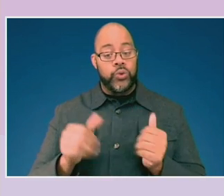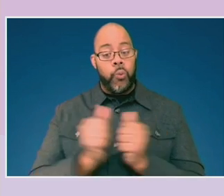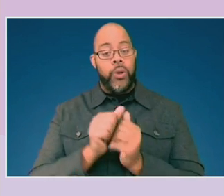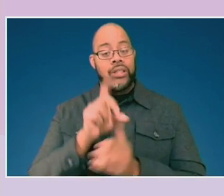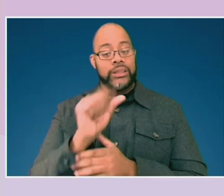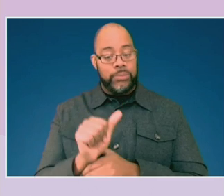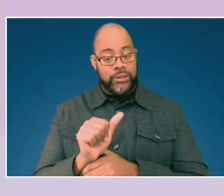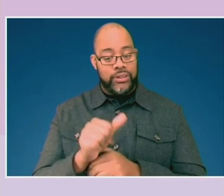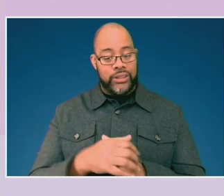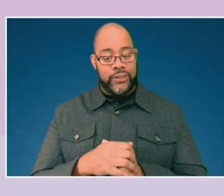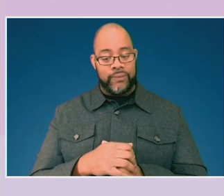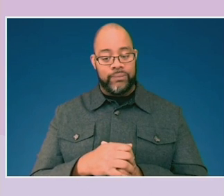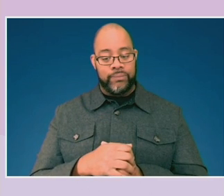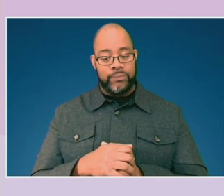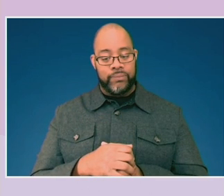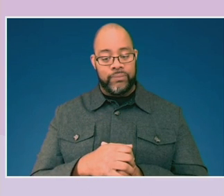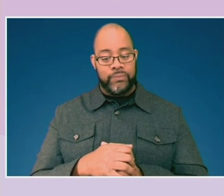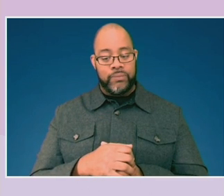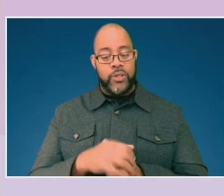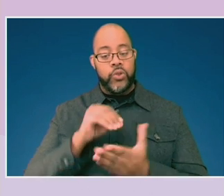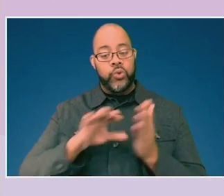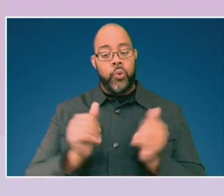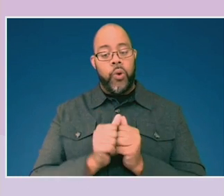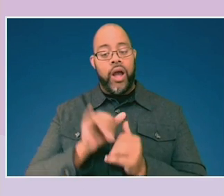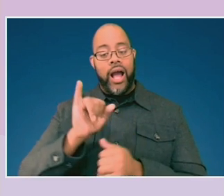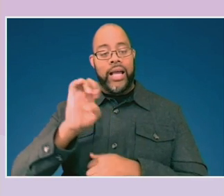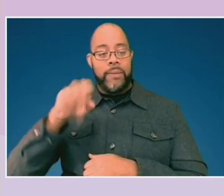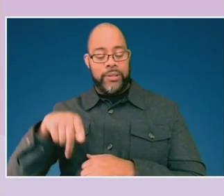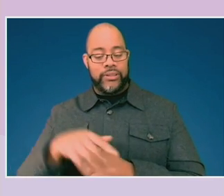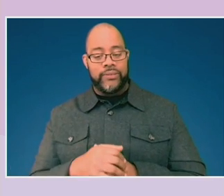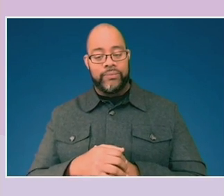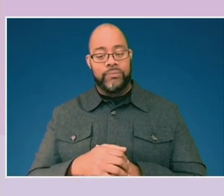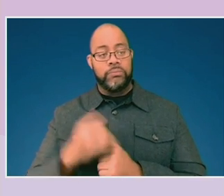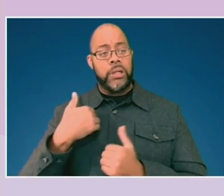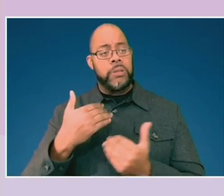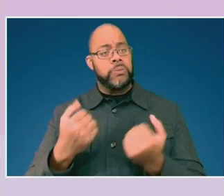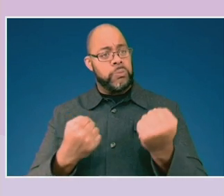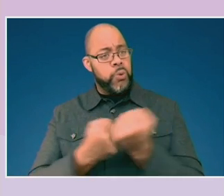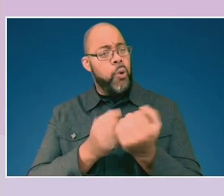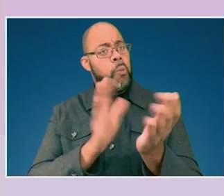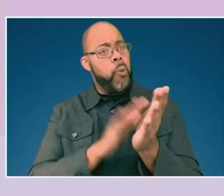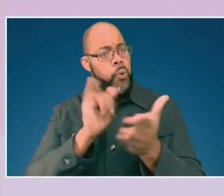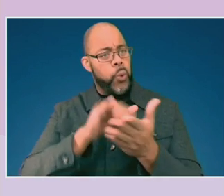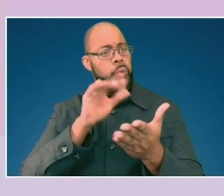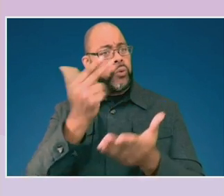disabilities or students with IEPs. I applaud those 13 states.